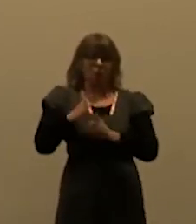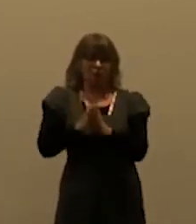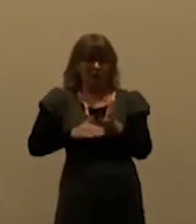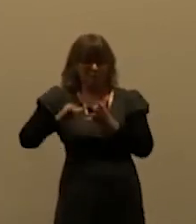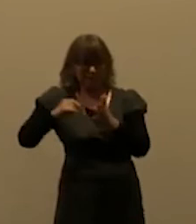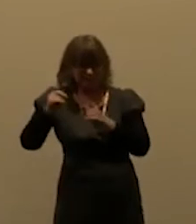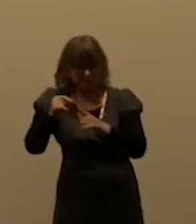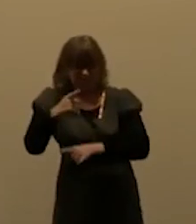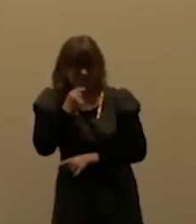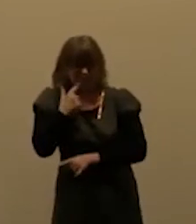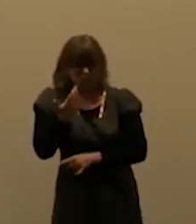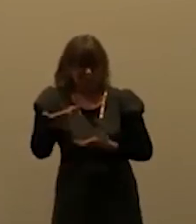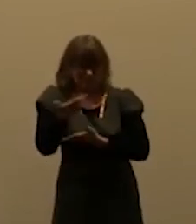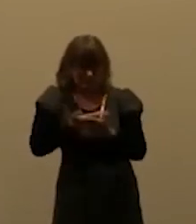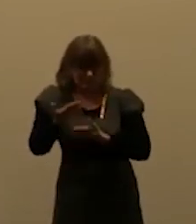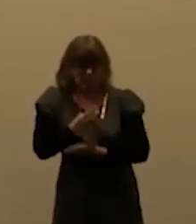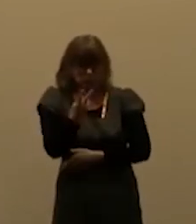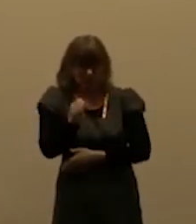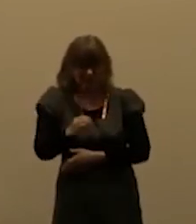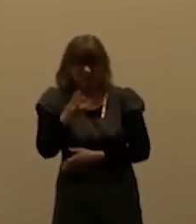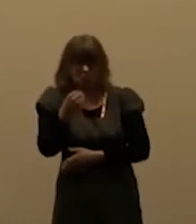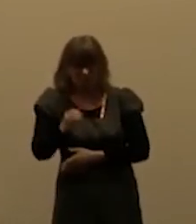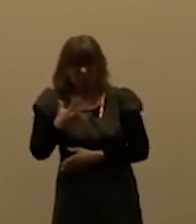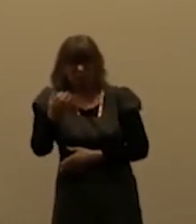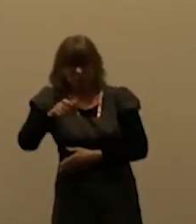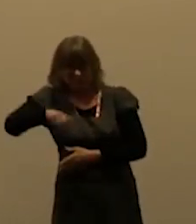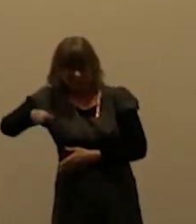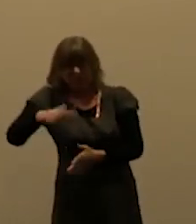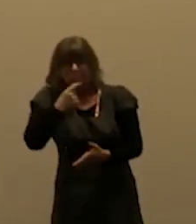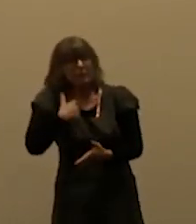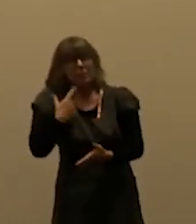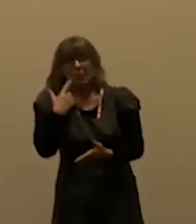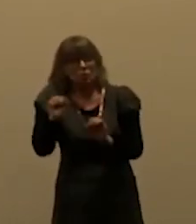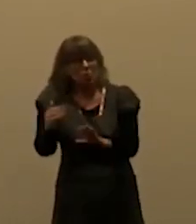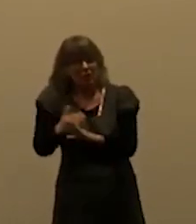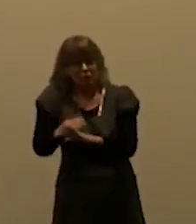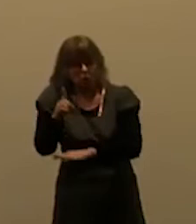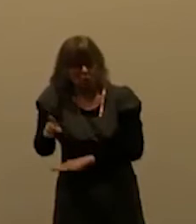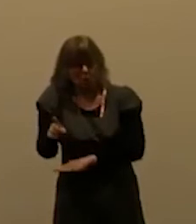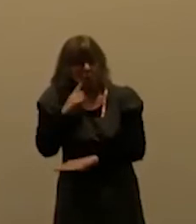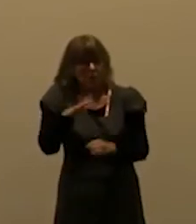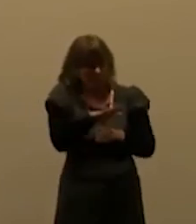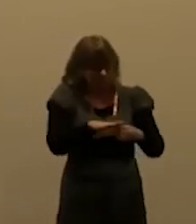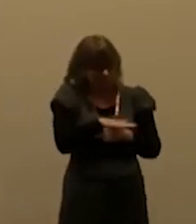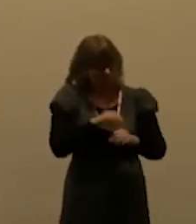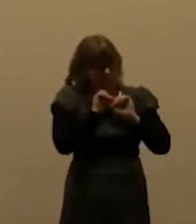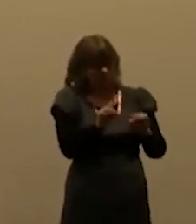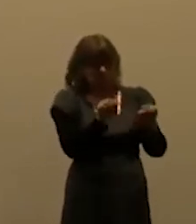They might not deal with, you know, 20, 30, 50 tenants, whatever it is. That's probably the scenario that would work probably better for